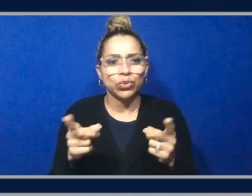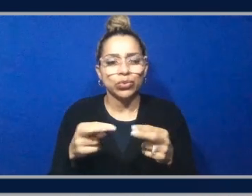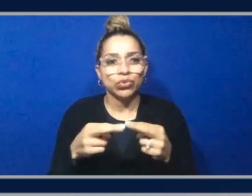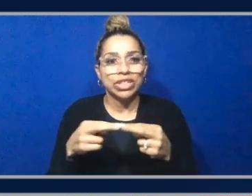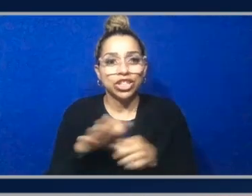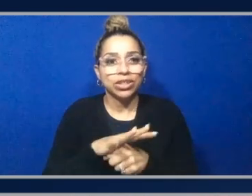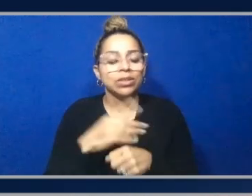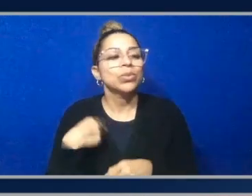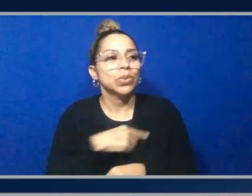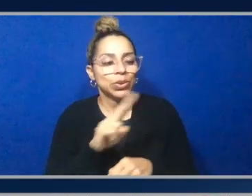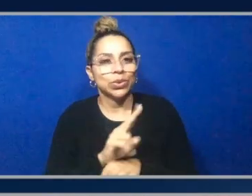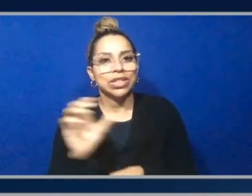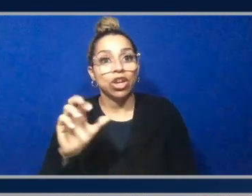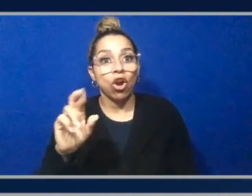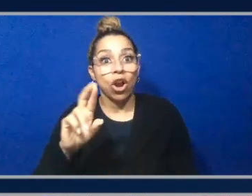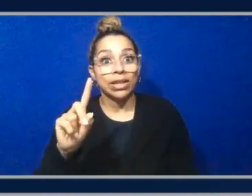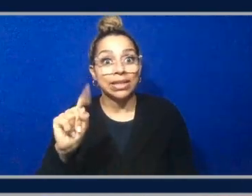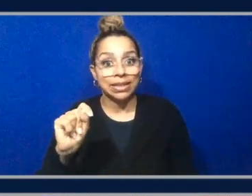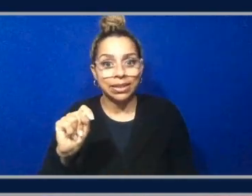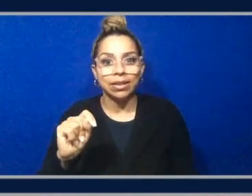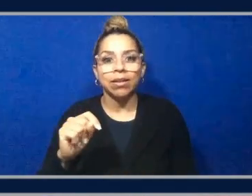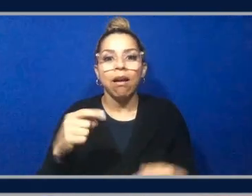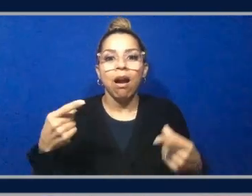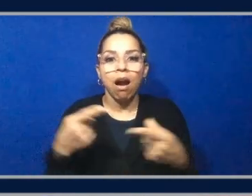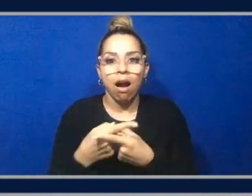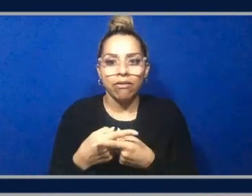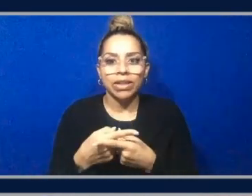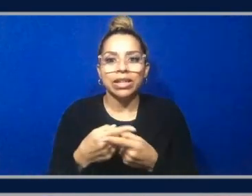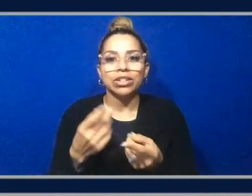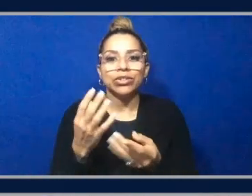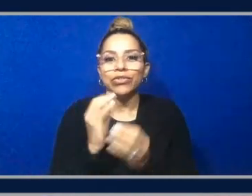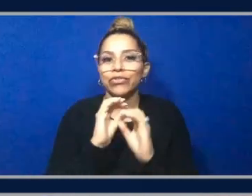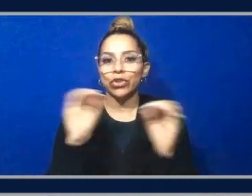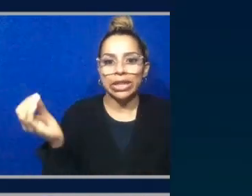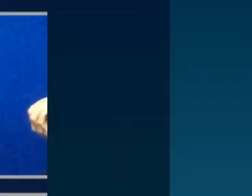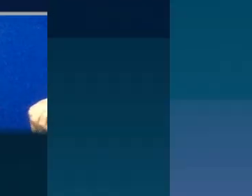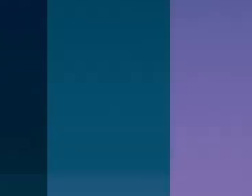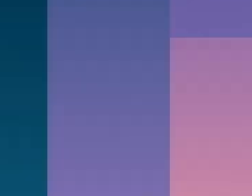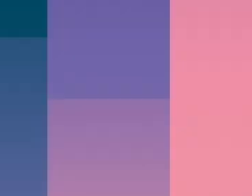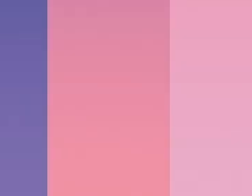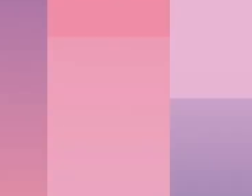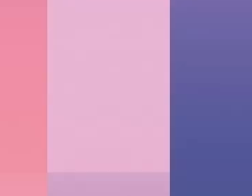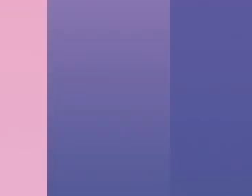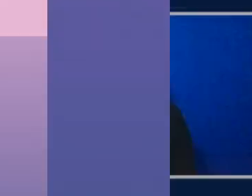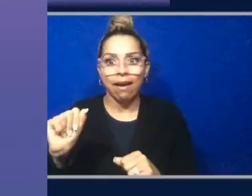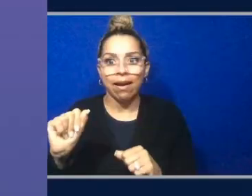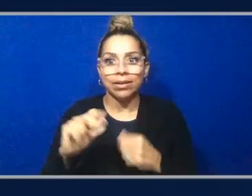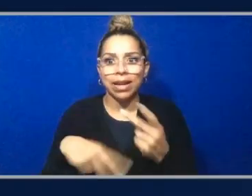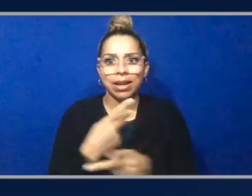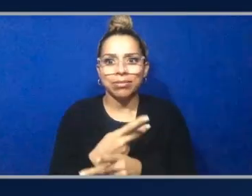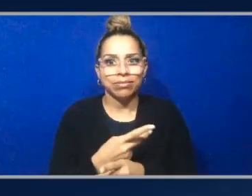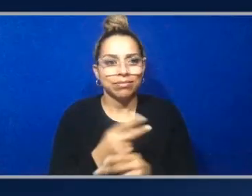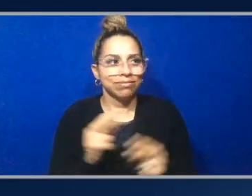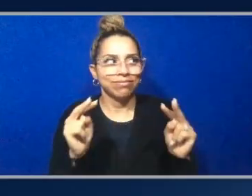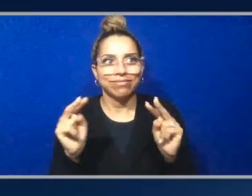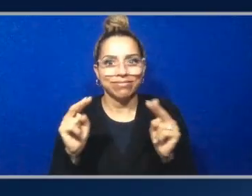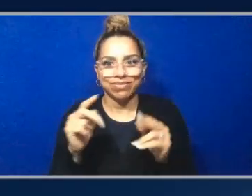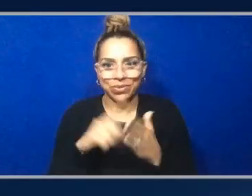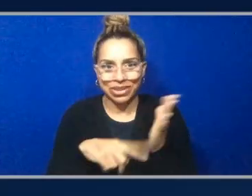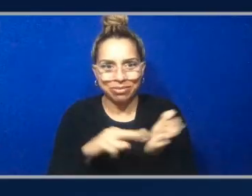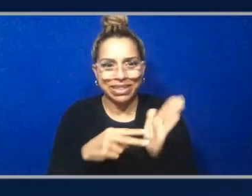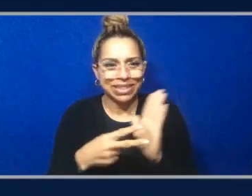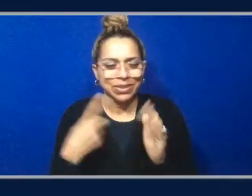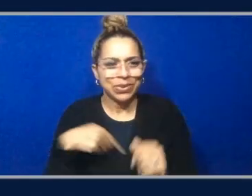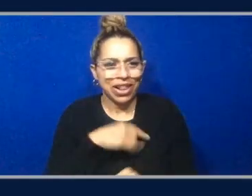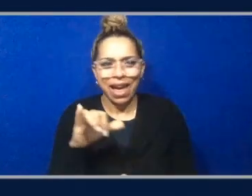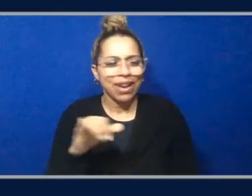means conflict-free replicated data types. Okay. Yeah, and that's really... What does that mean? We're like, yes, of Yeah. course, of